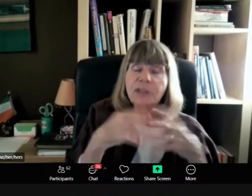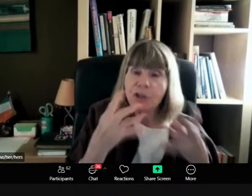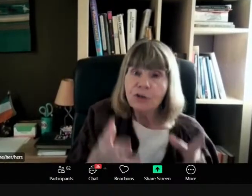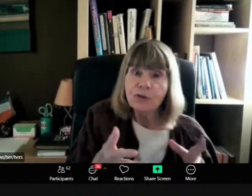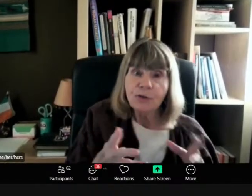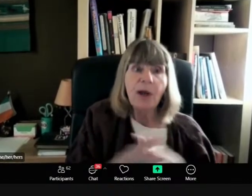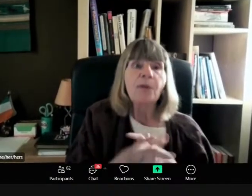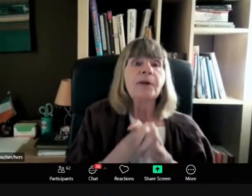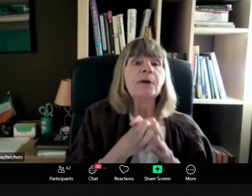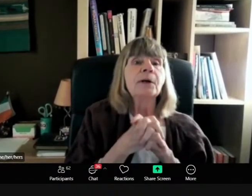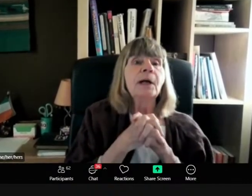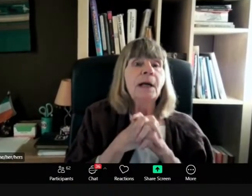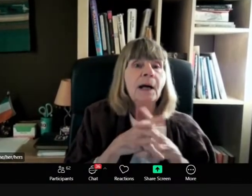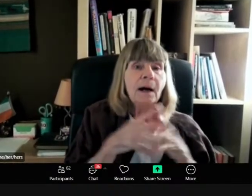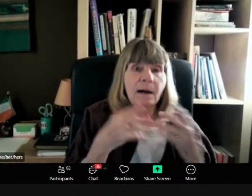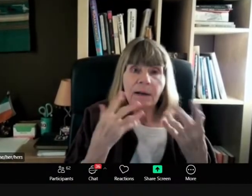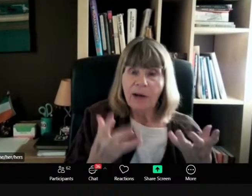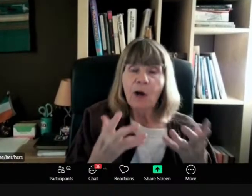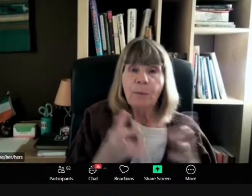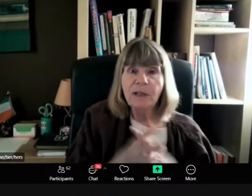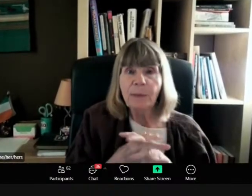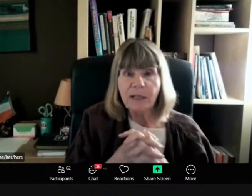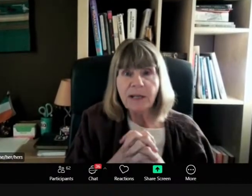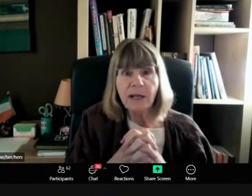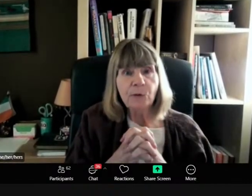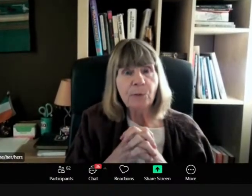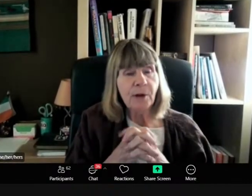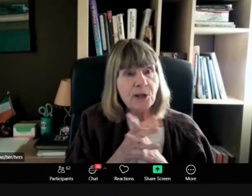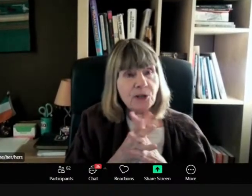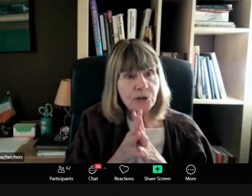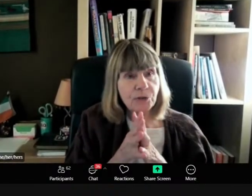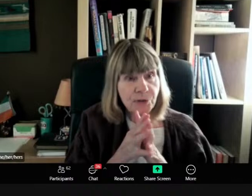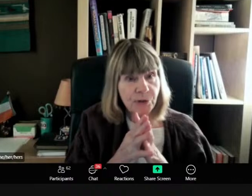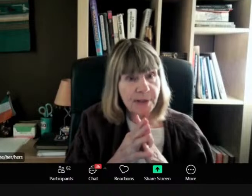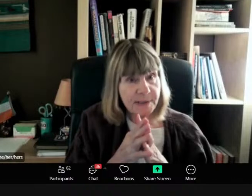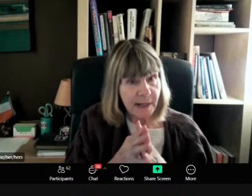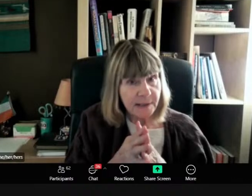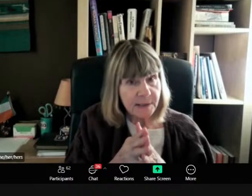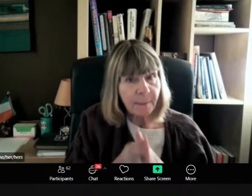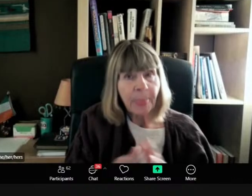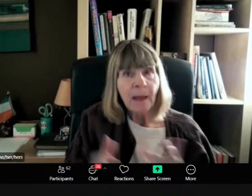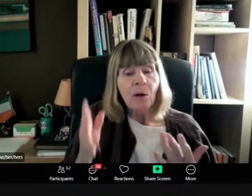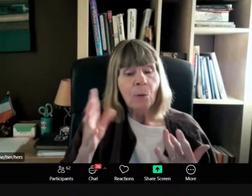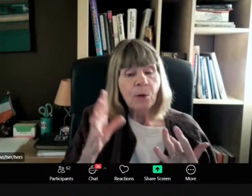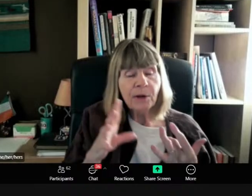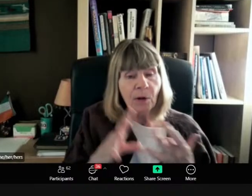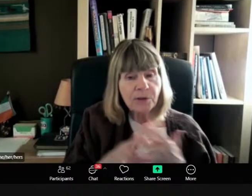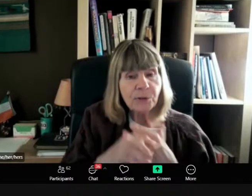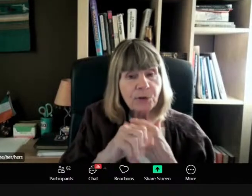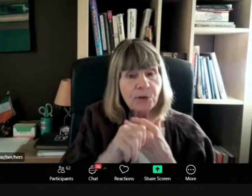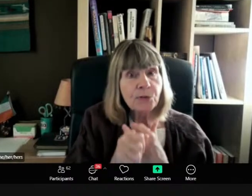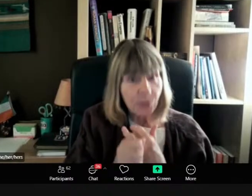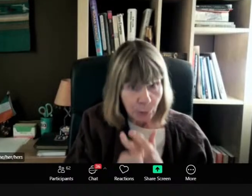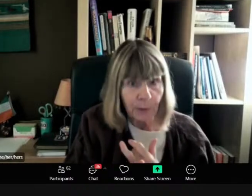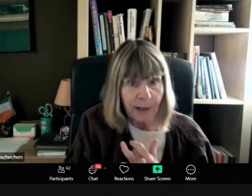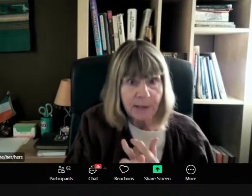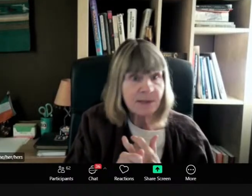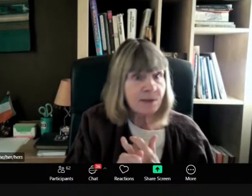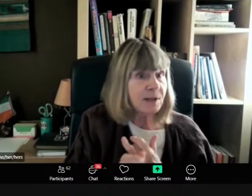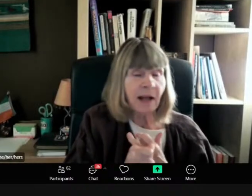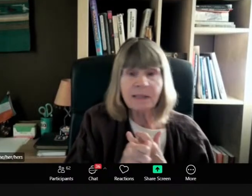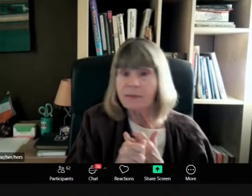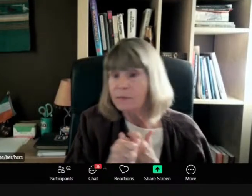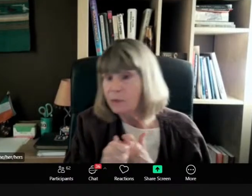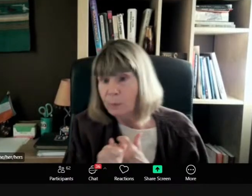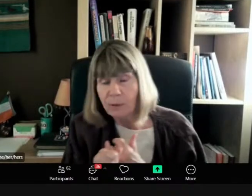healthier. The tissues are healthier, even helping to maintain lubrication to a certain extent. We can also use